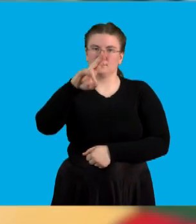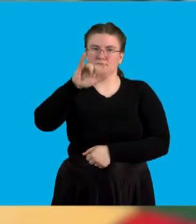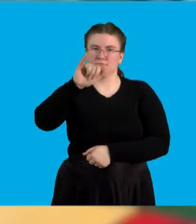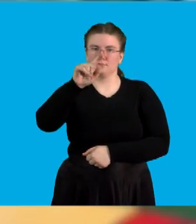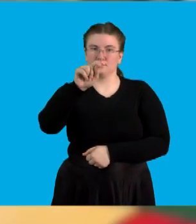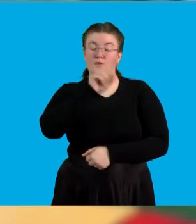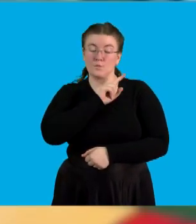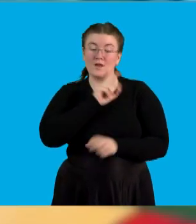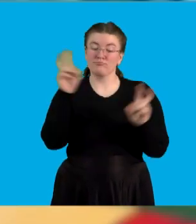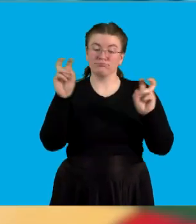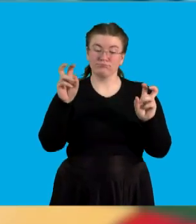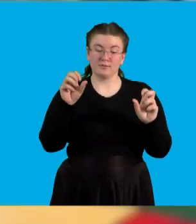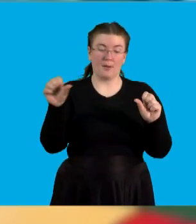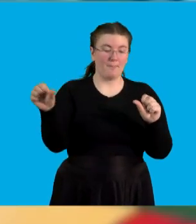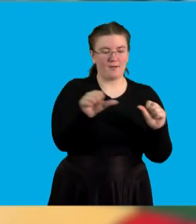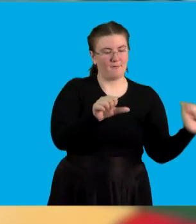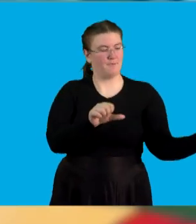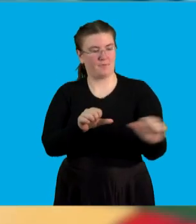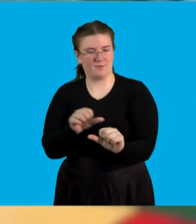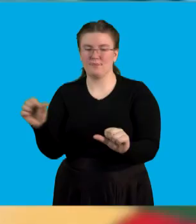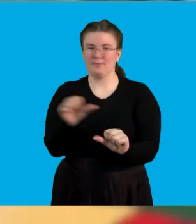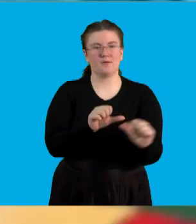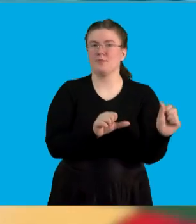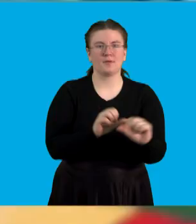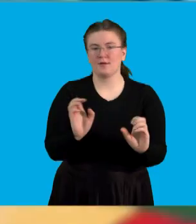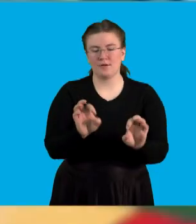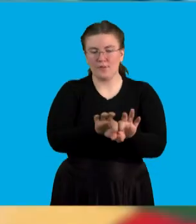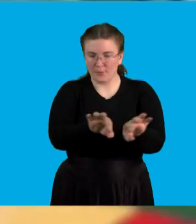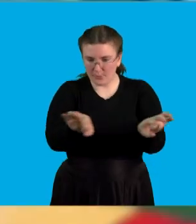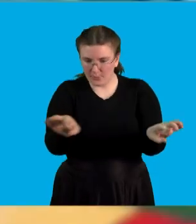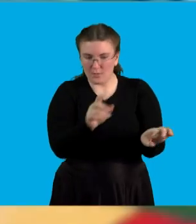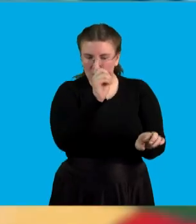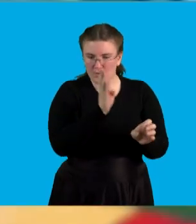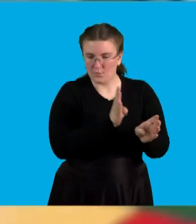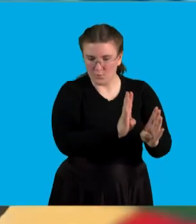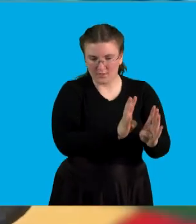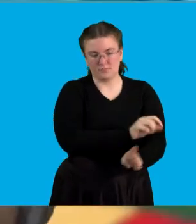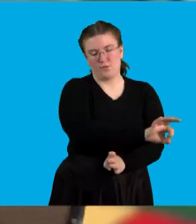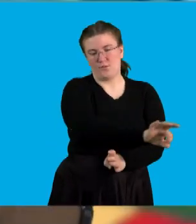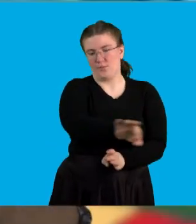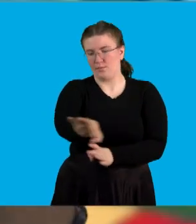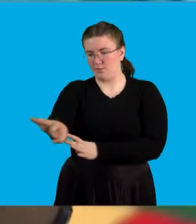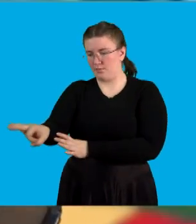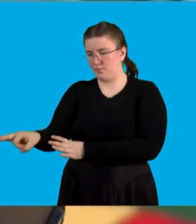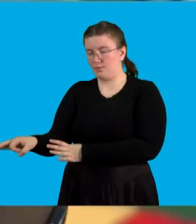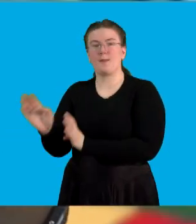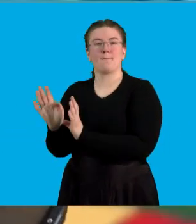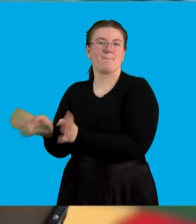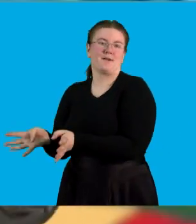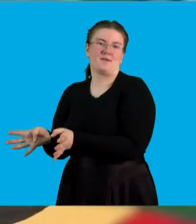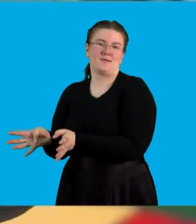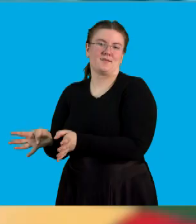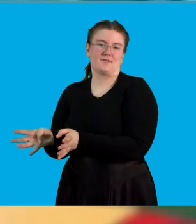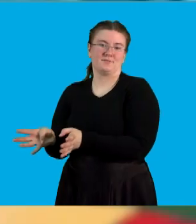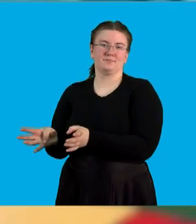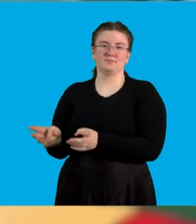not be going all around the circuit in trying to go through those other components. If they are arranged in one after the other, they will just be moving